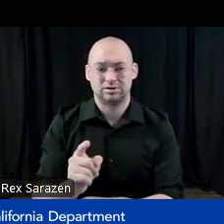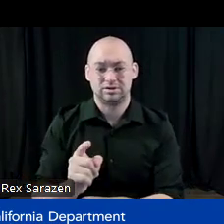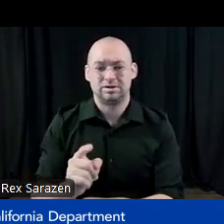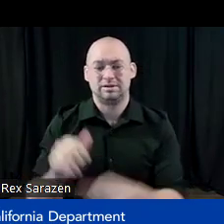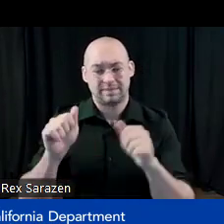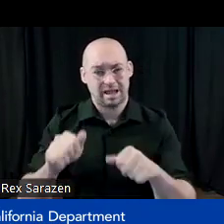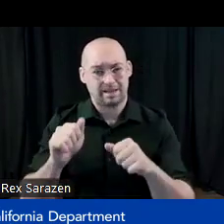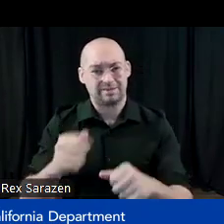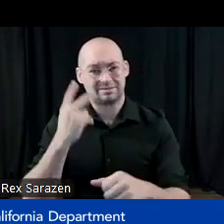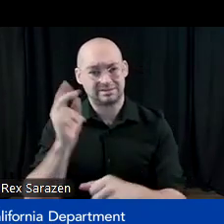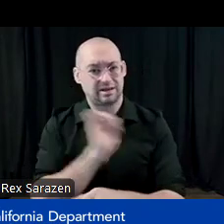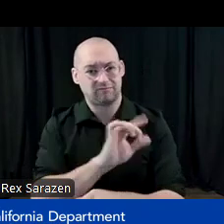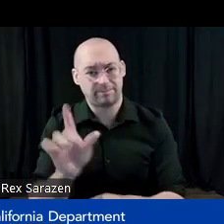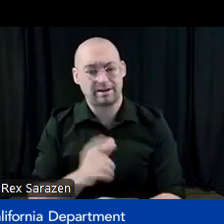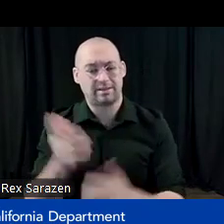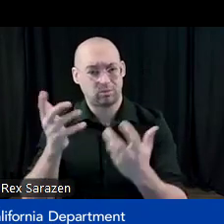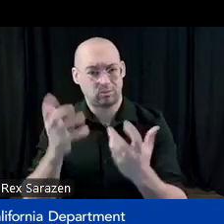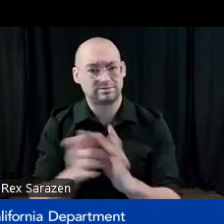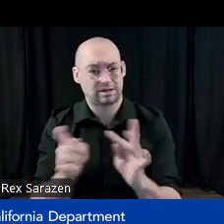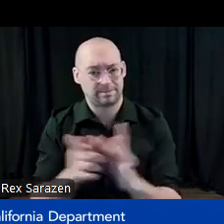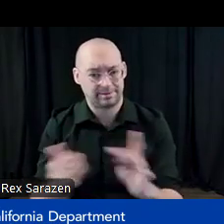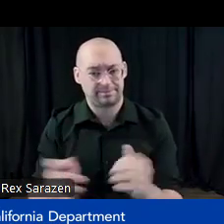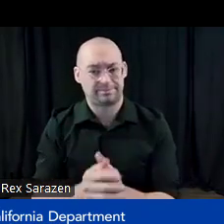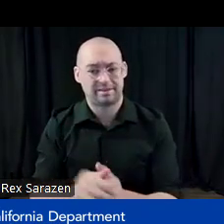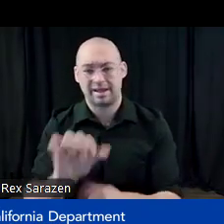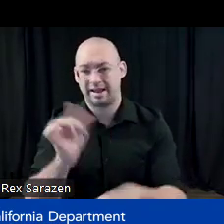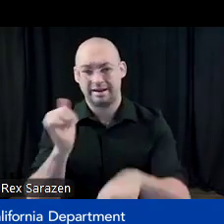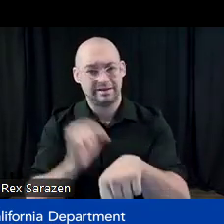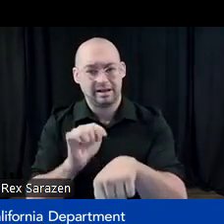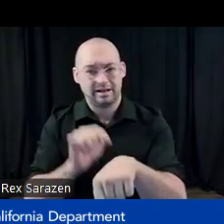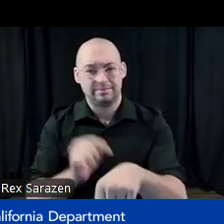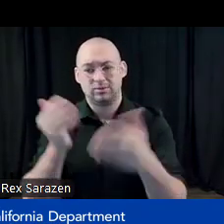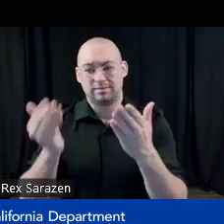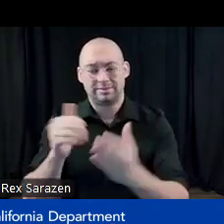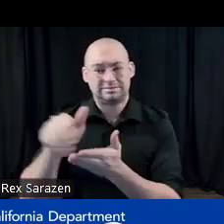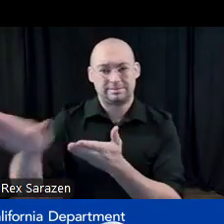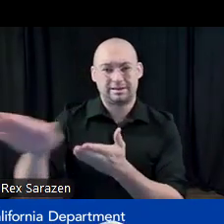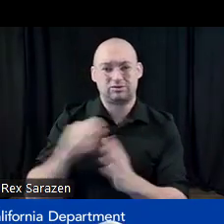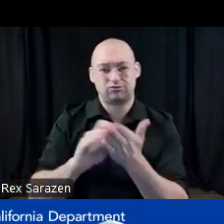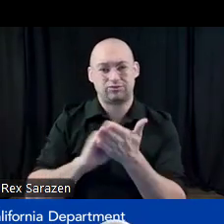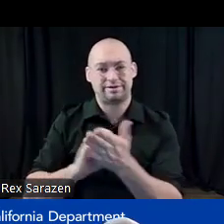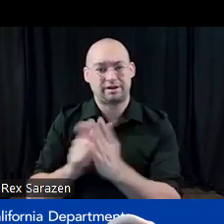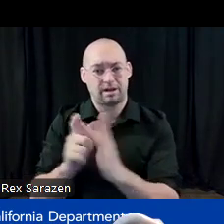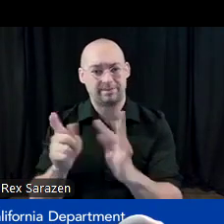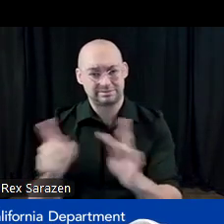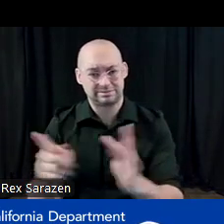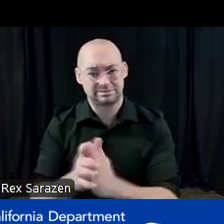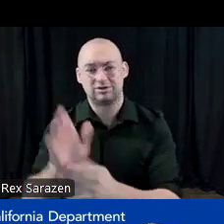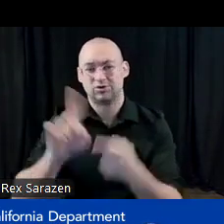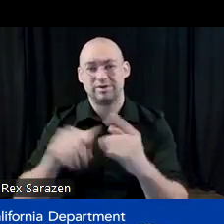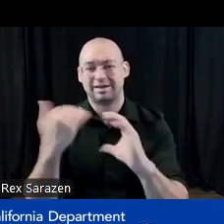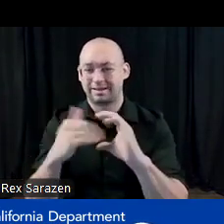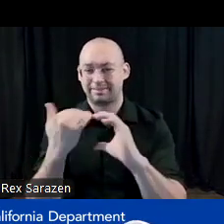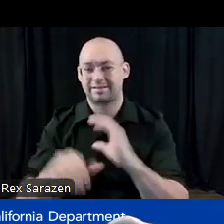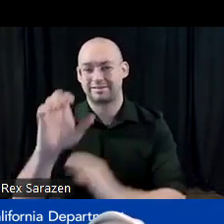who wishes to give a comment. And again, at any time, you may submit your written comment to our Engage email box,